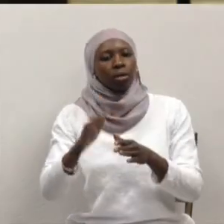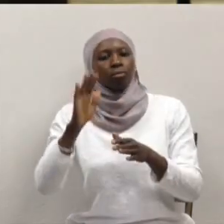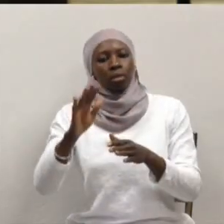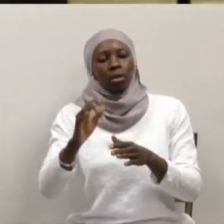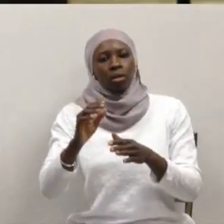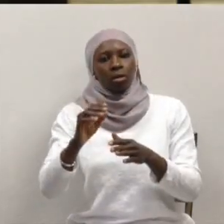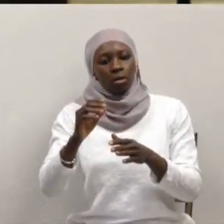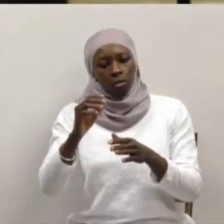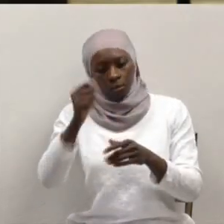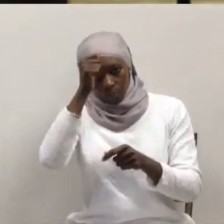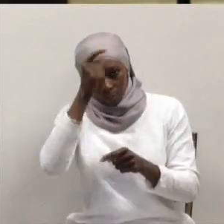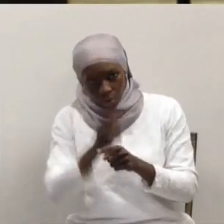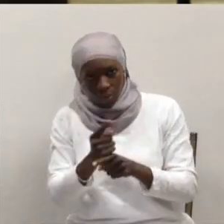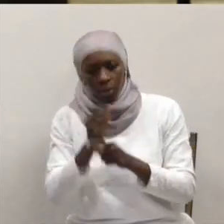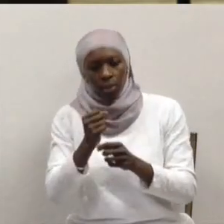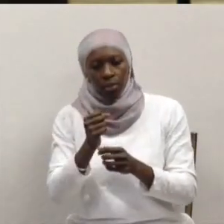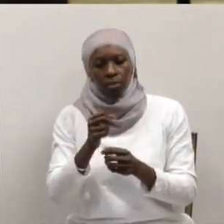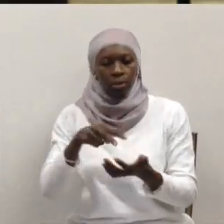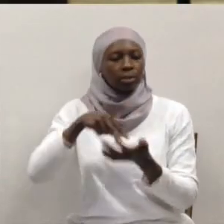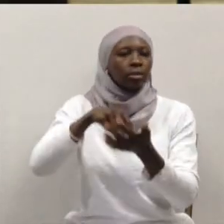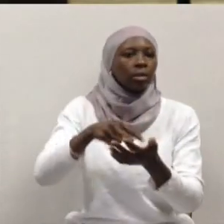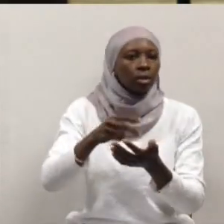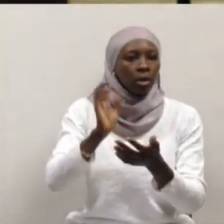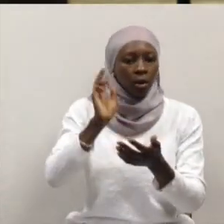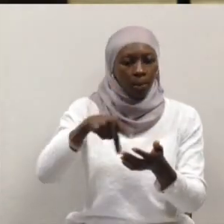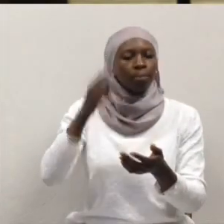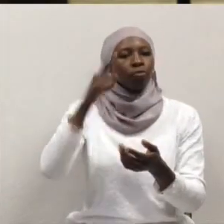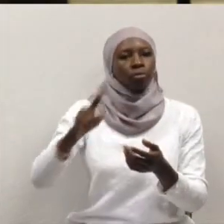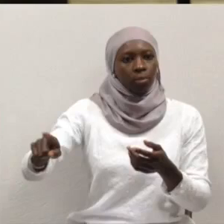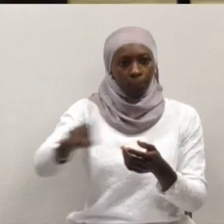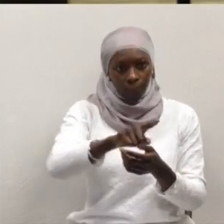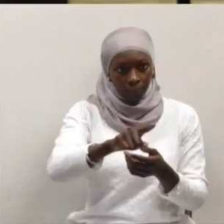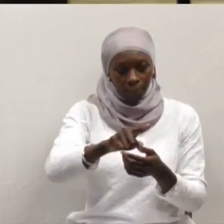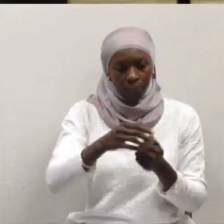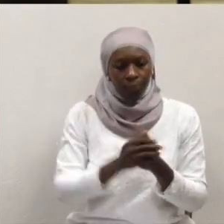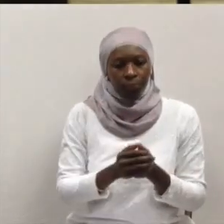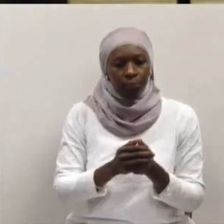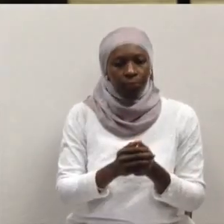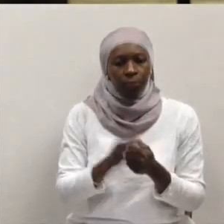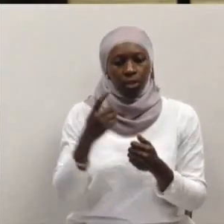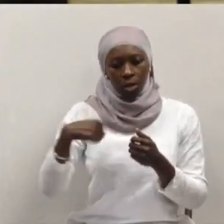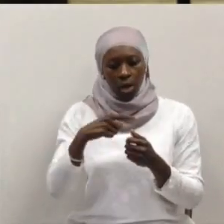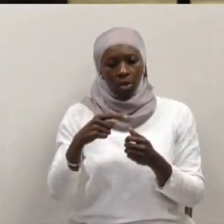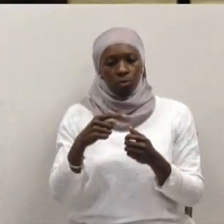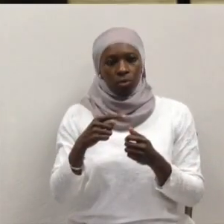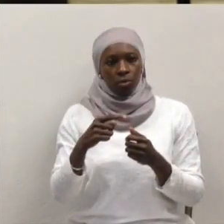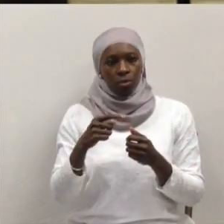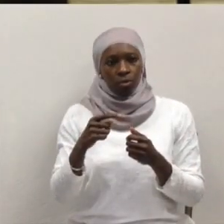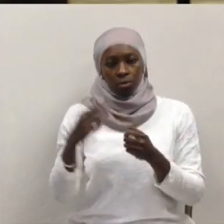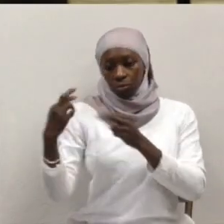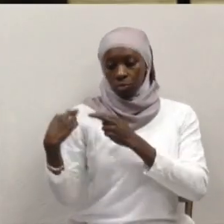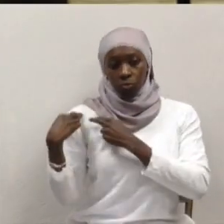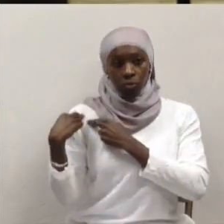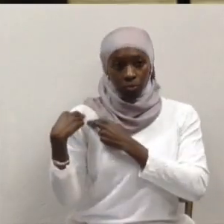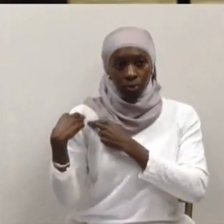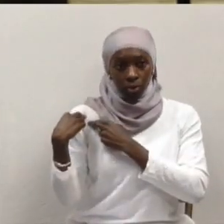to understand that our role is not a favor that we just play unto them. It is a